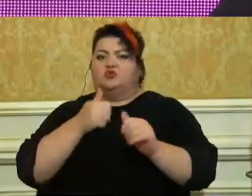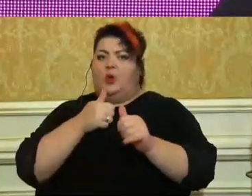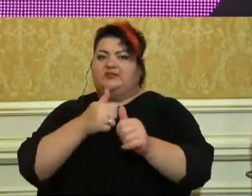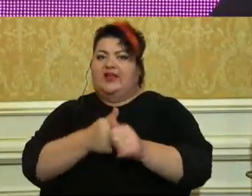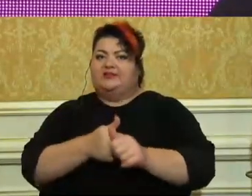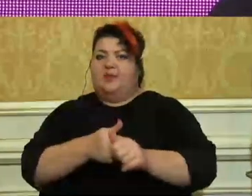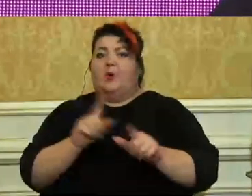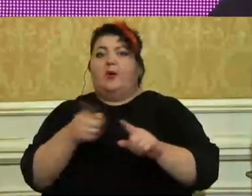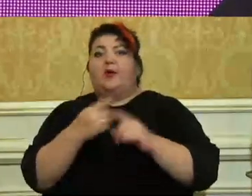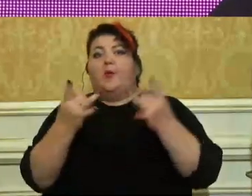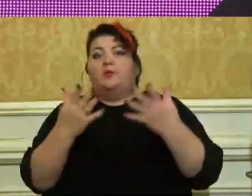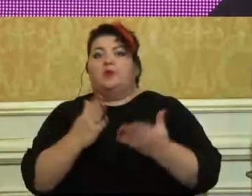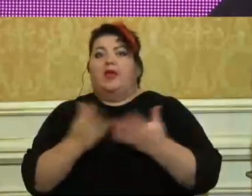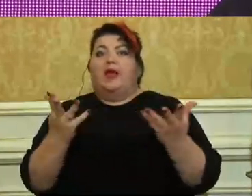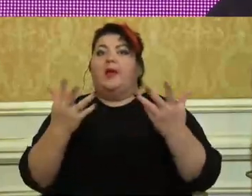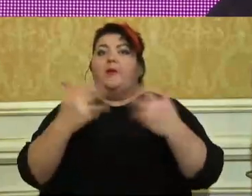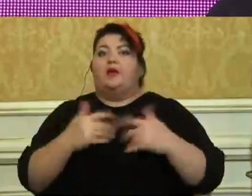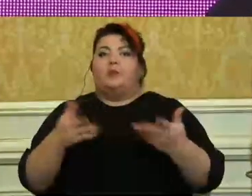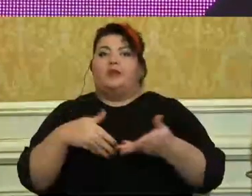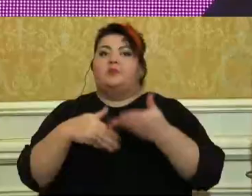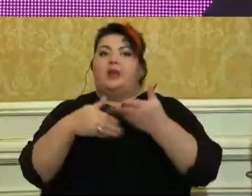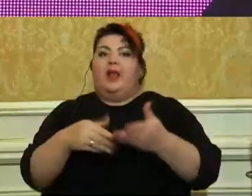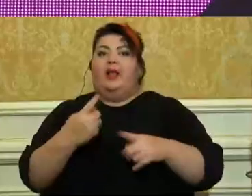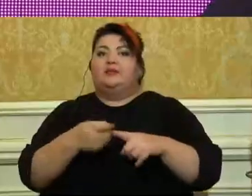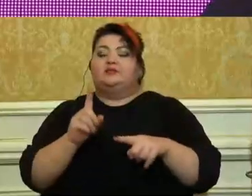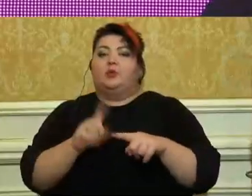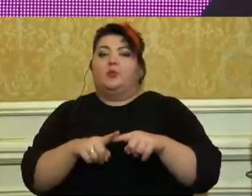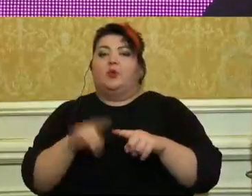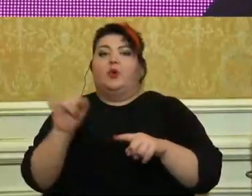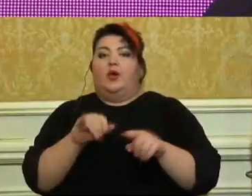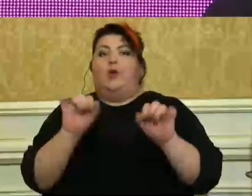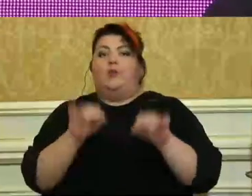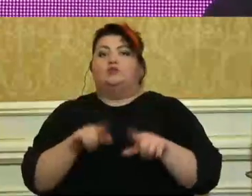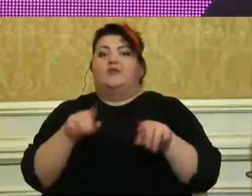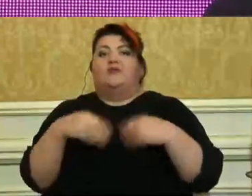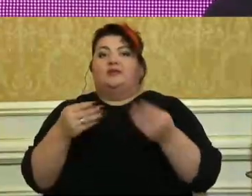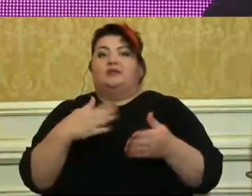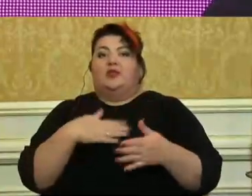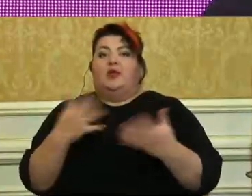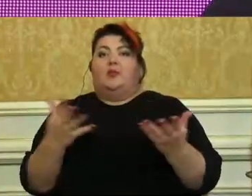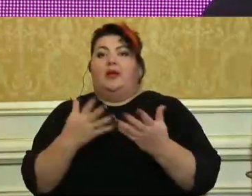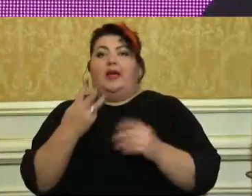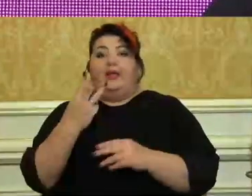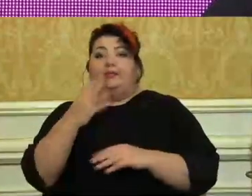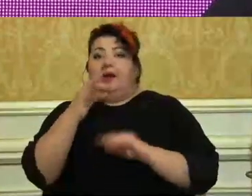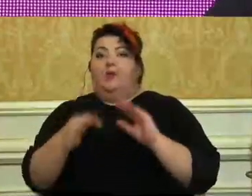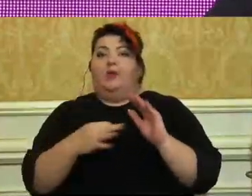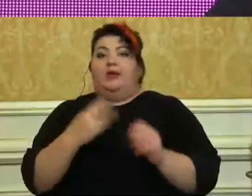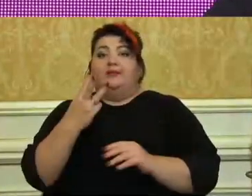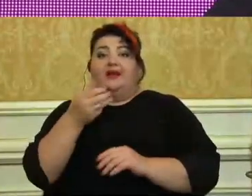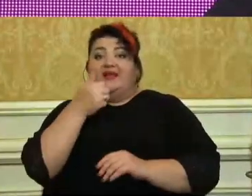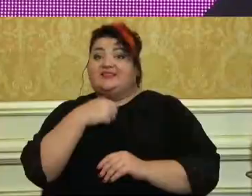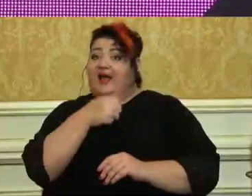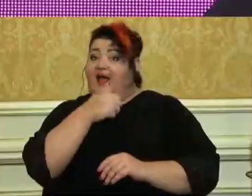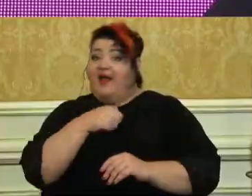who lead the women, or do you have any mechanisms encourage you? Or maybe you can provide